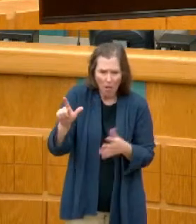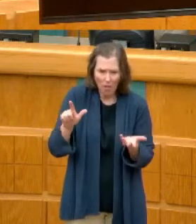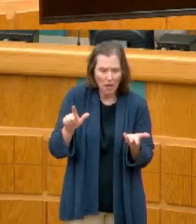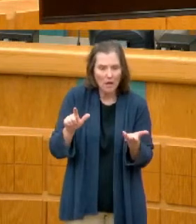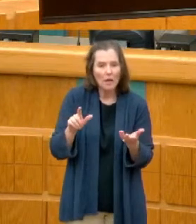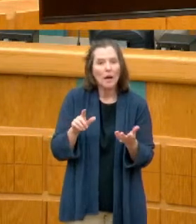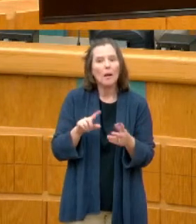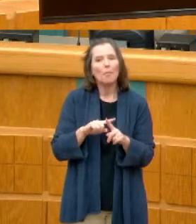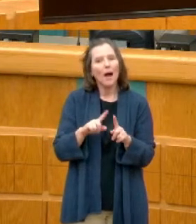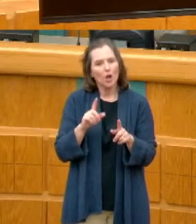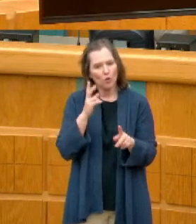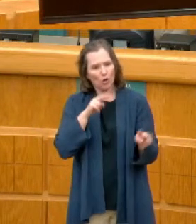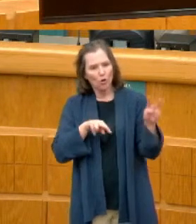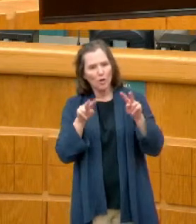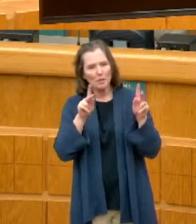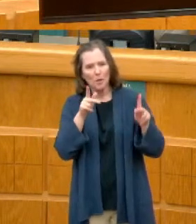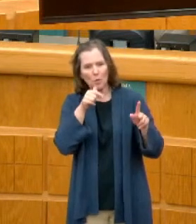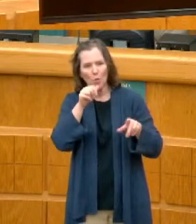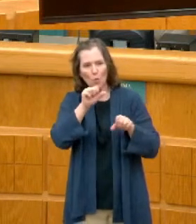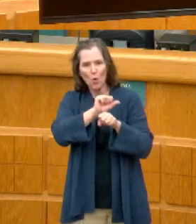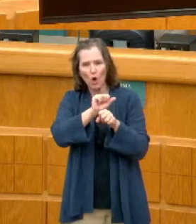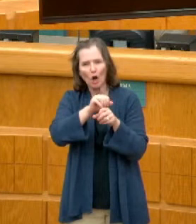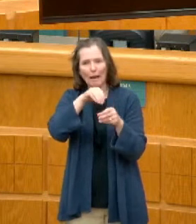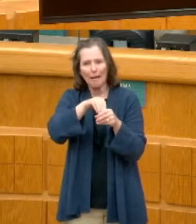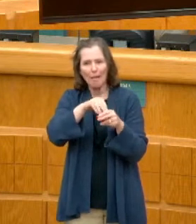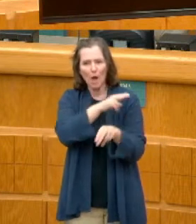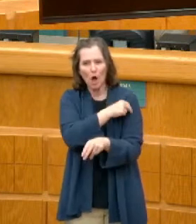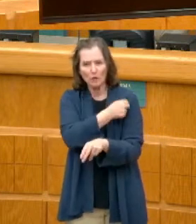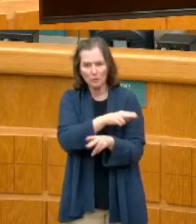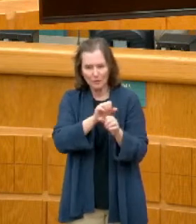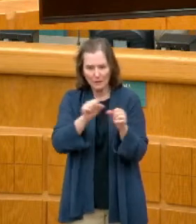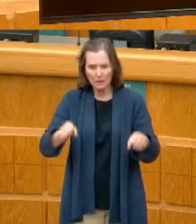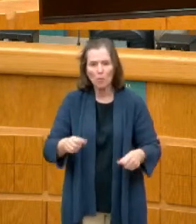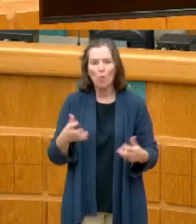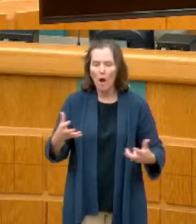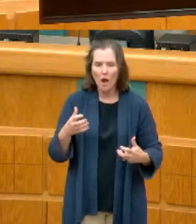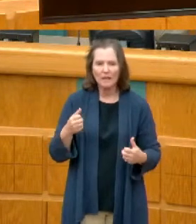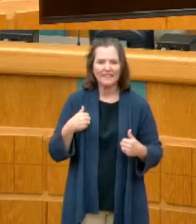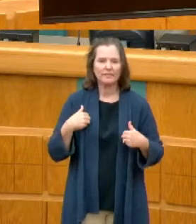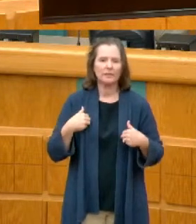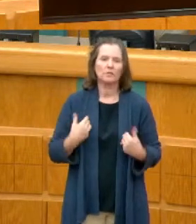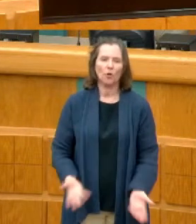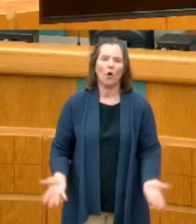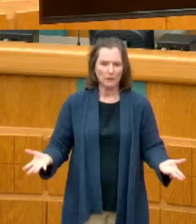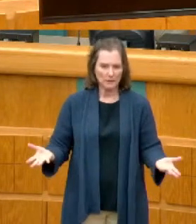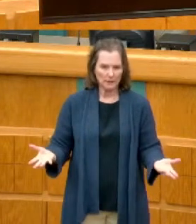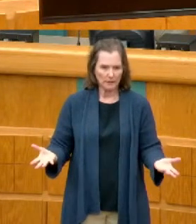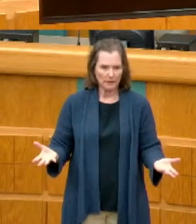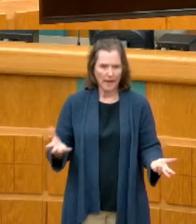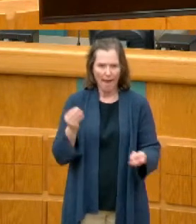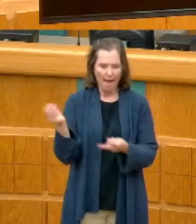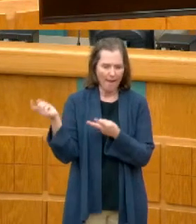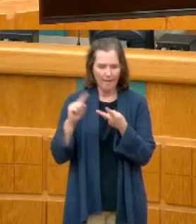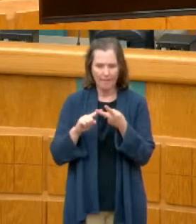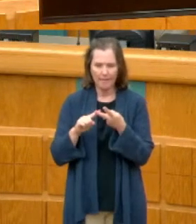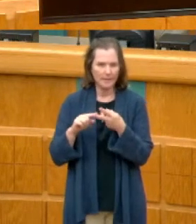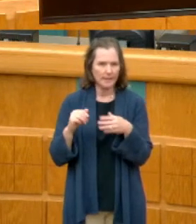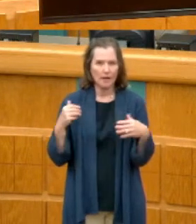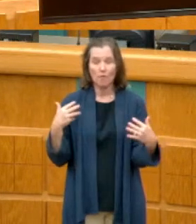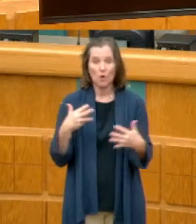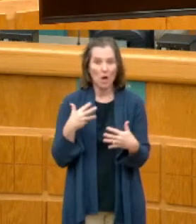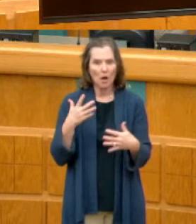are exhausted and they are scared because they know that we're going to go through this